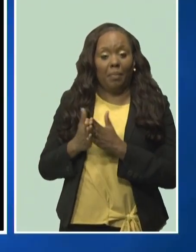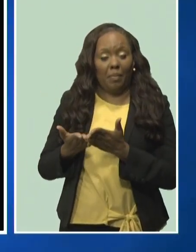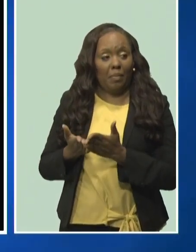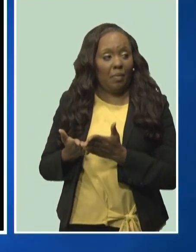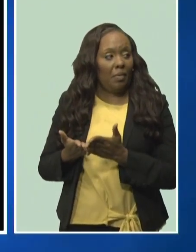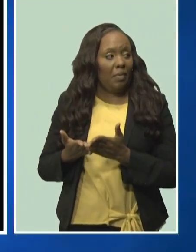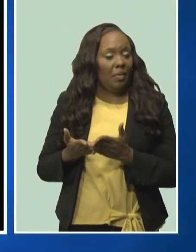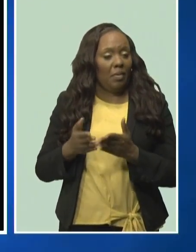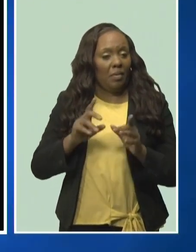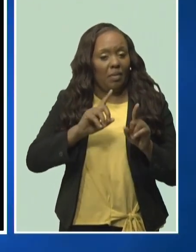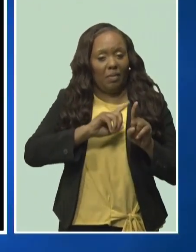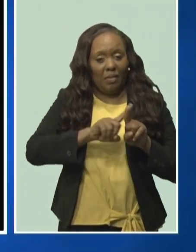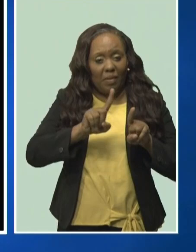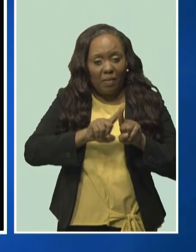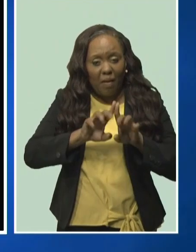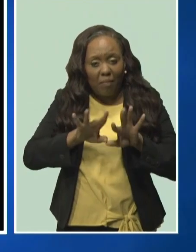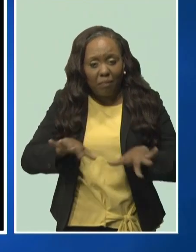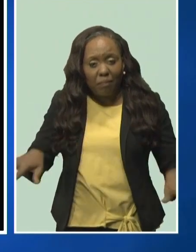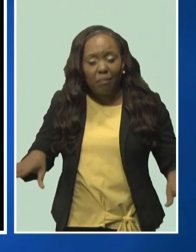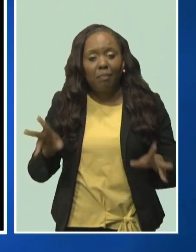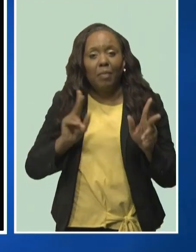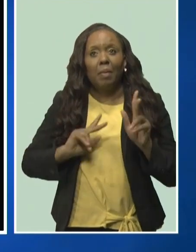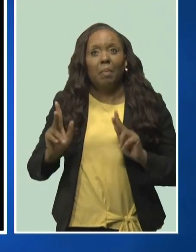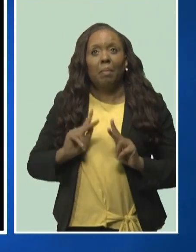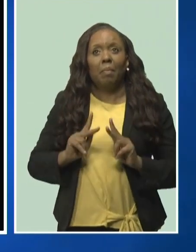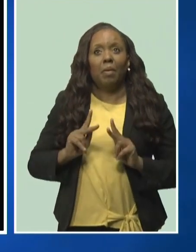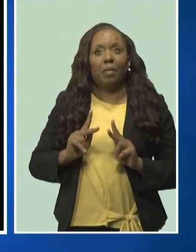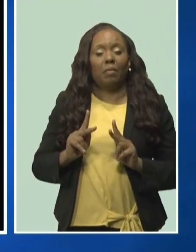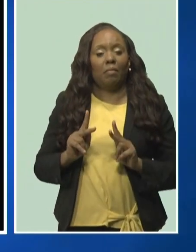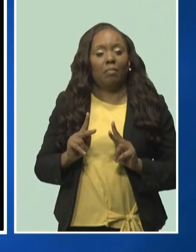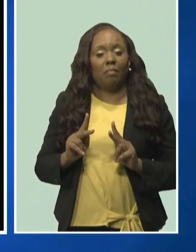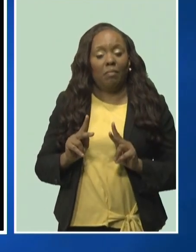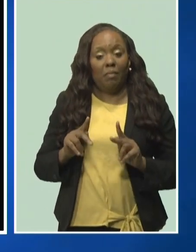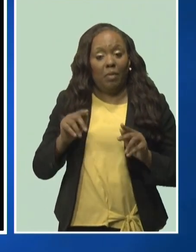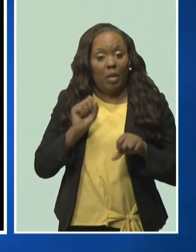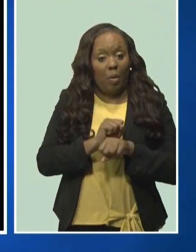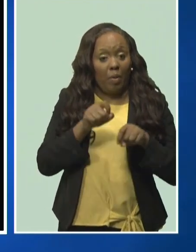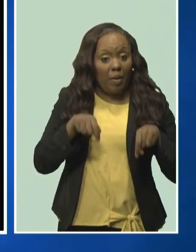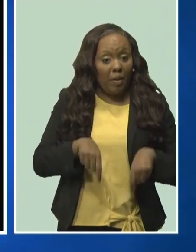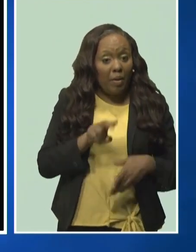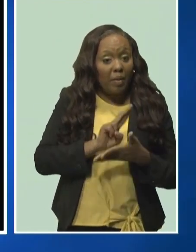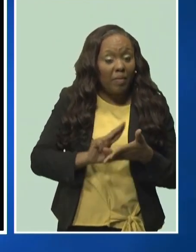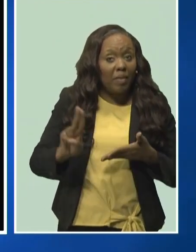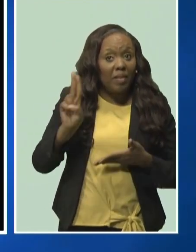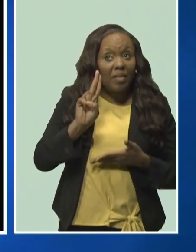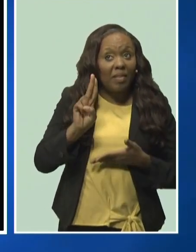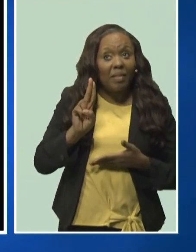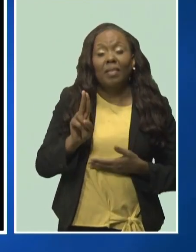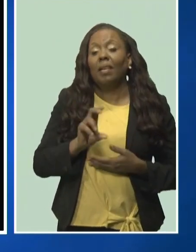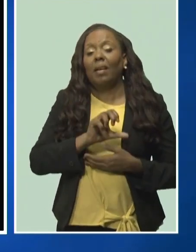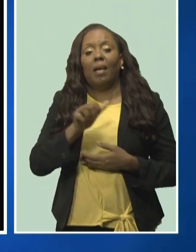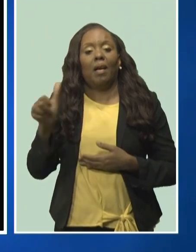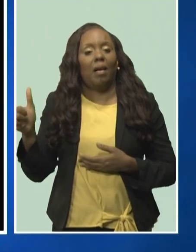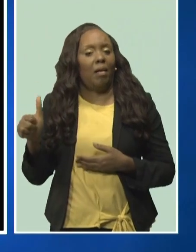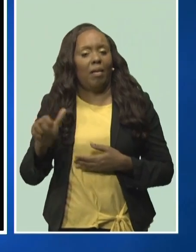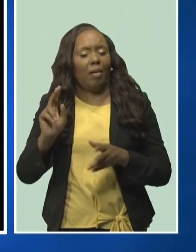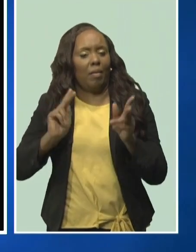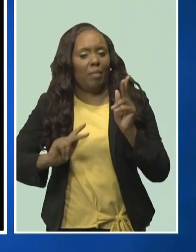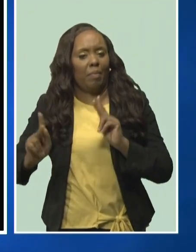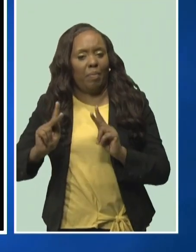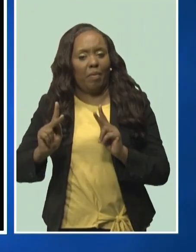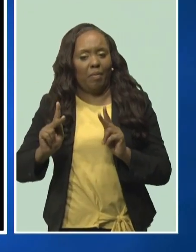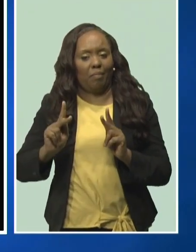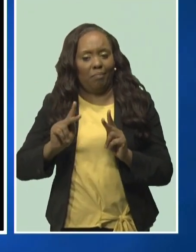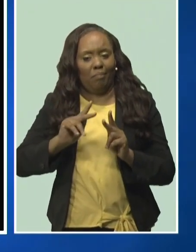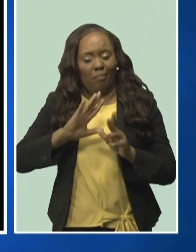by a diverse range of contributors drawn from within UWI and the wider community of scholars and leaders, committed